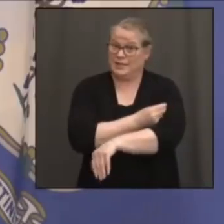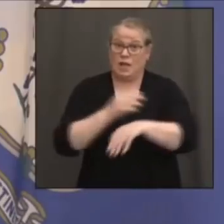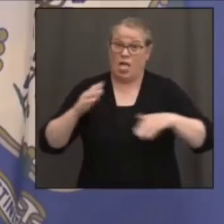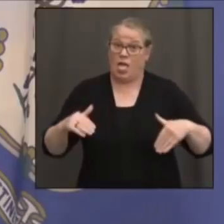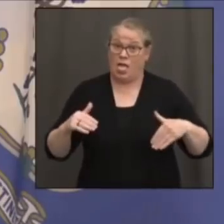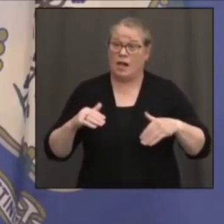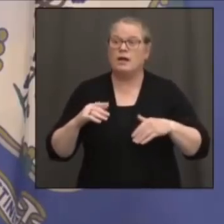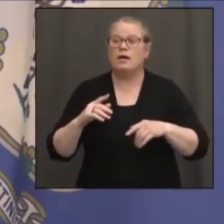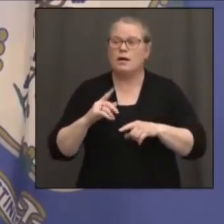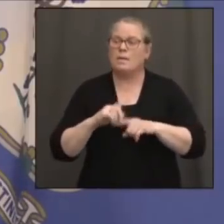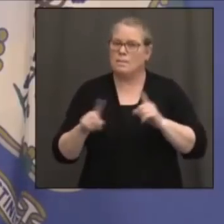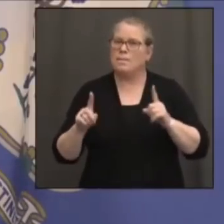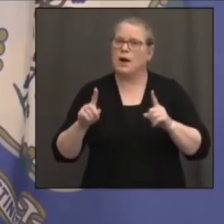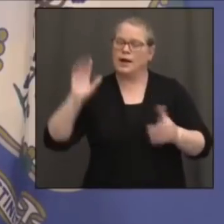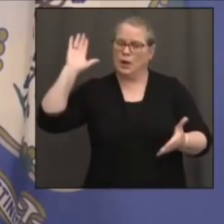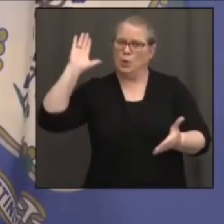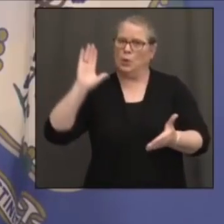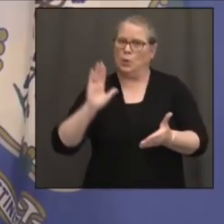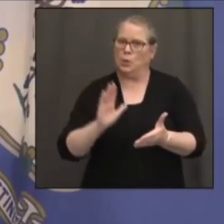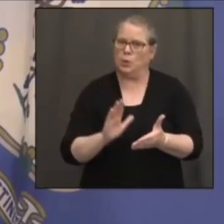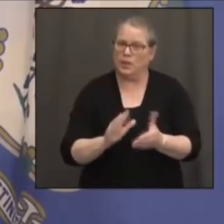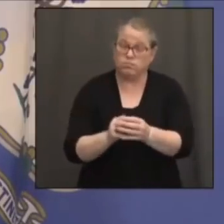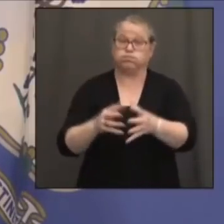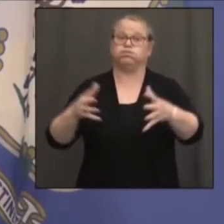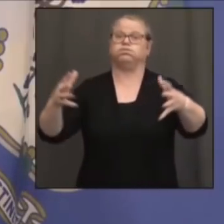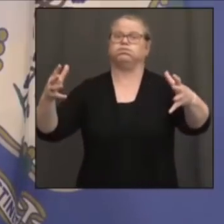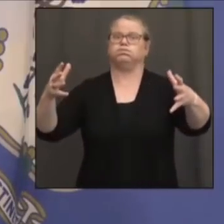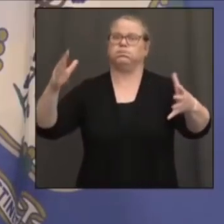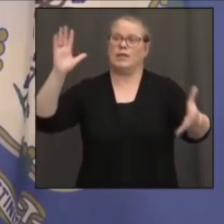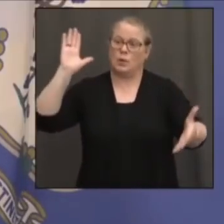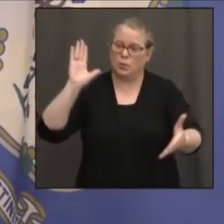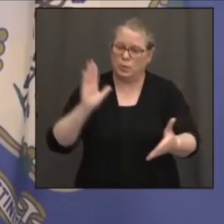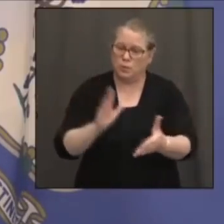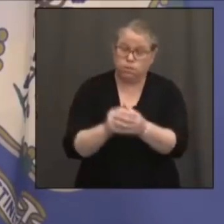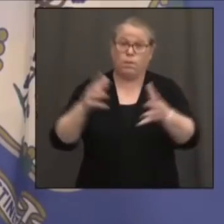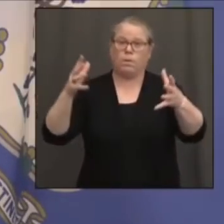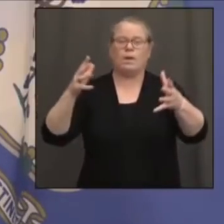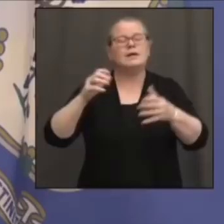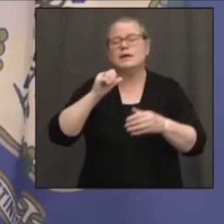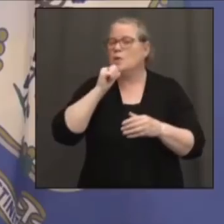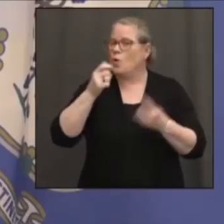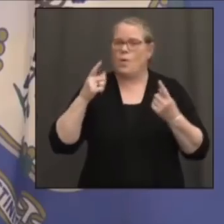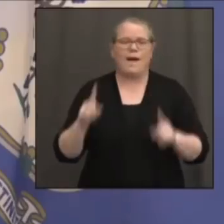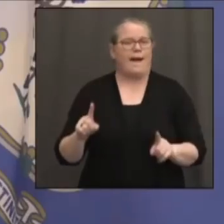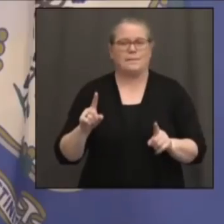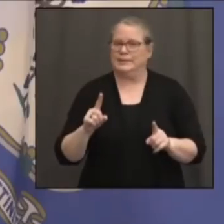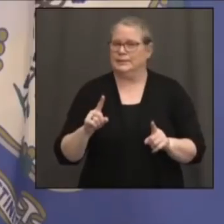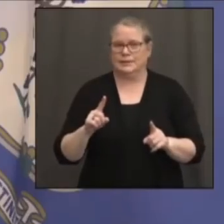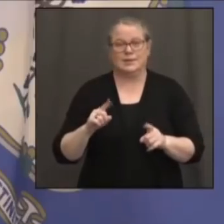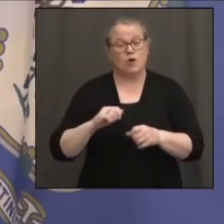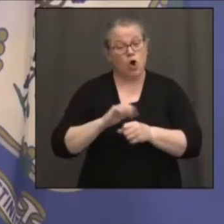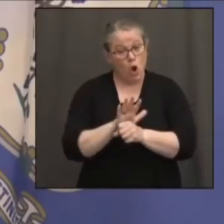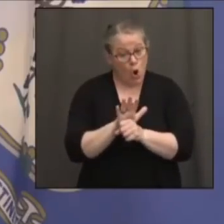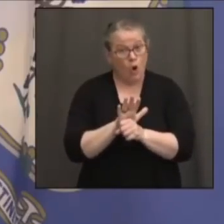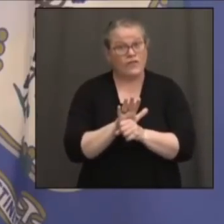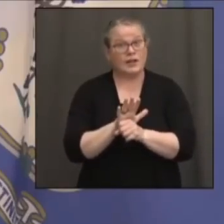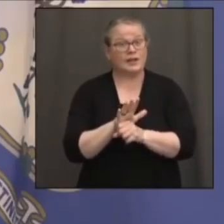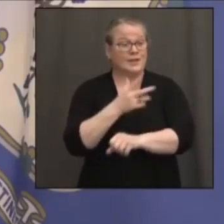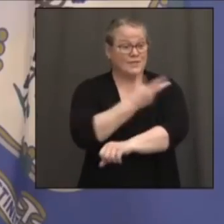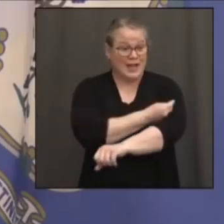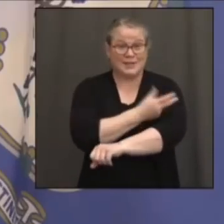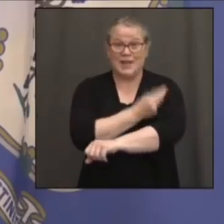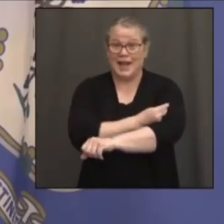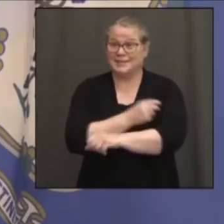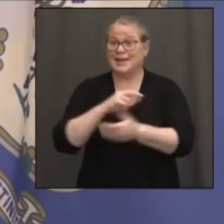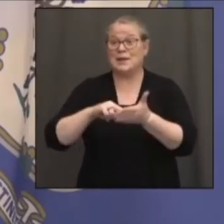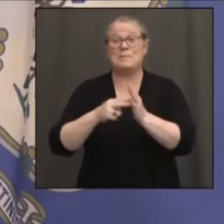But it did not just, you don't just turn out the light and that's the end of COVID. So I think we've got to be very careful and also very agile,